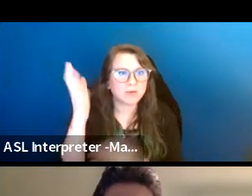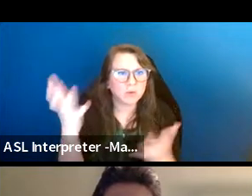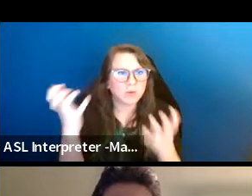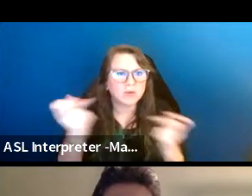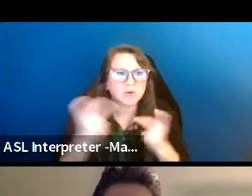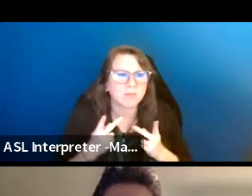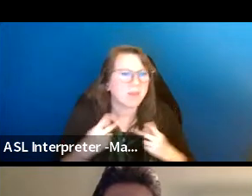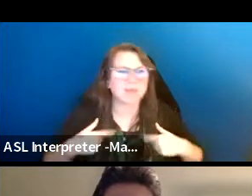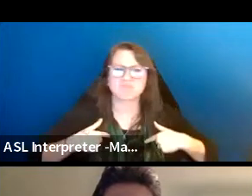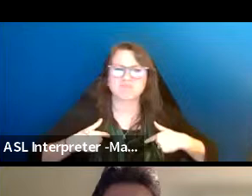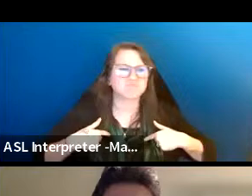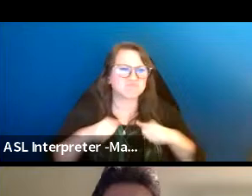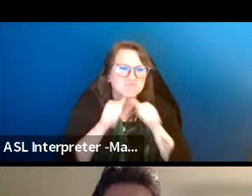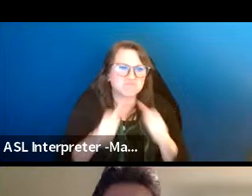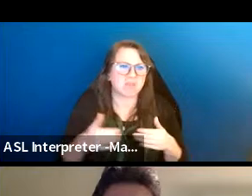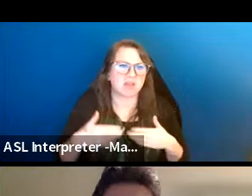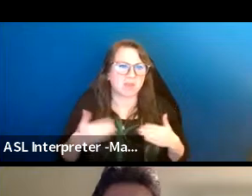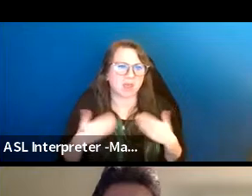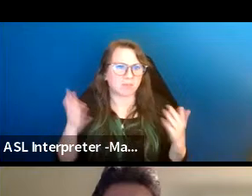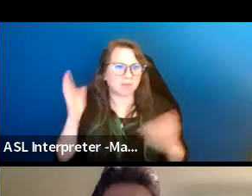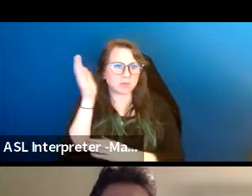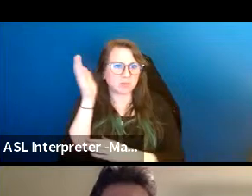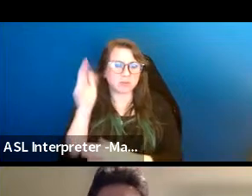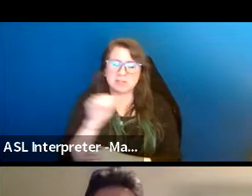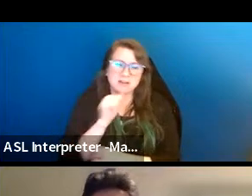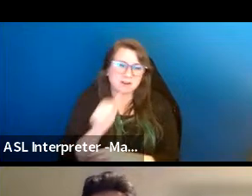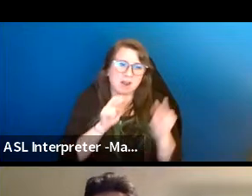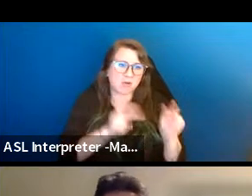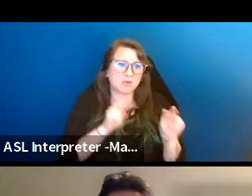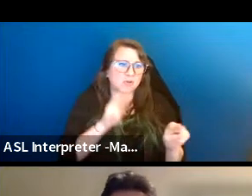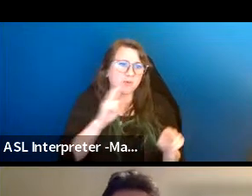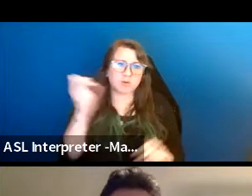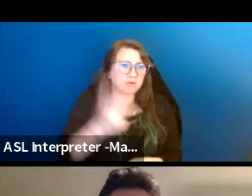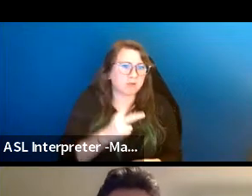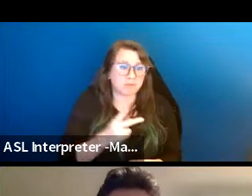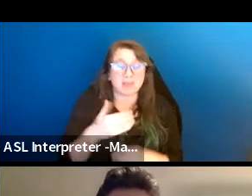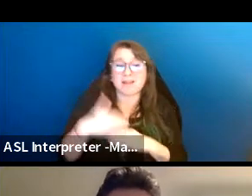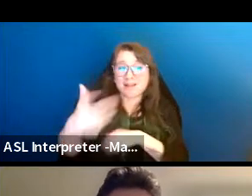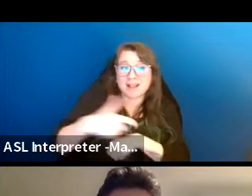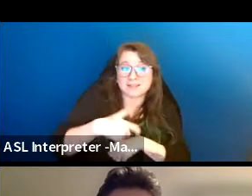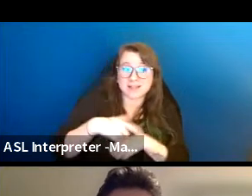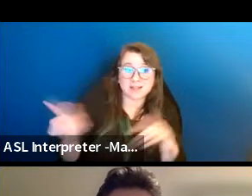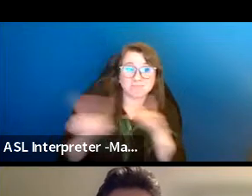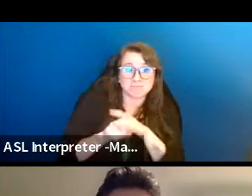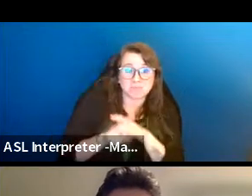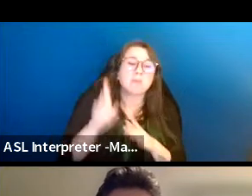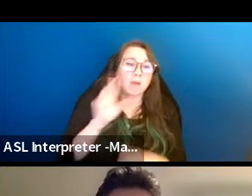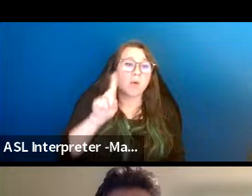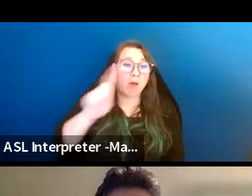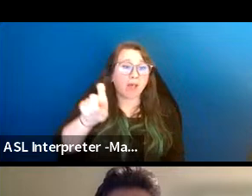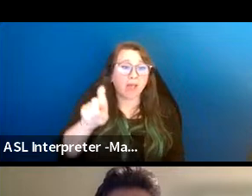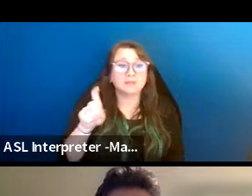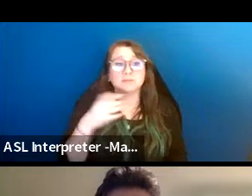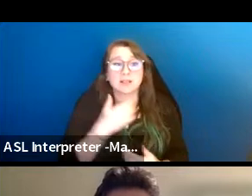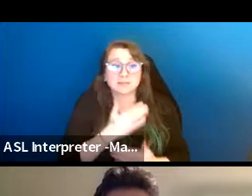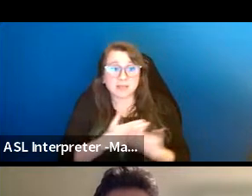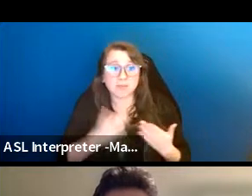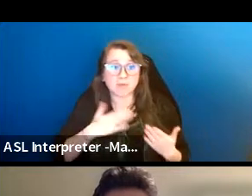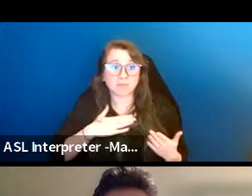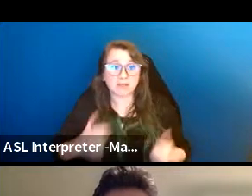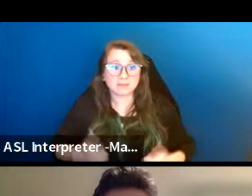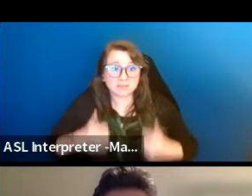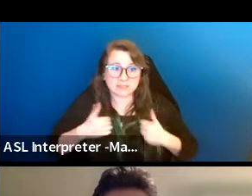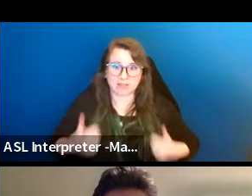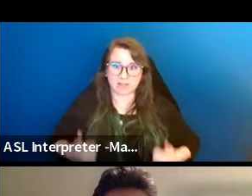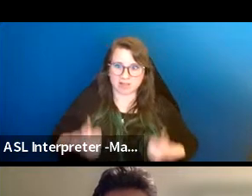I'm not glad that they presented tonight. And I don't look forward to them coming back again. And the next time that they come back, I am going to ask that some of my constituents that are living